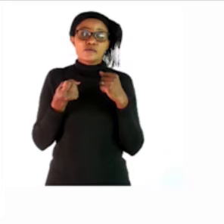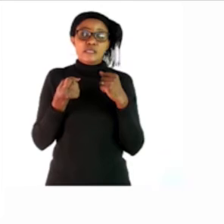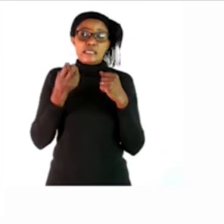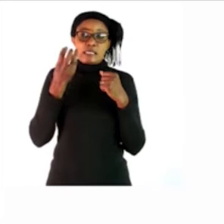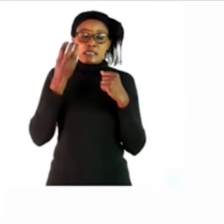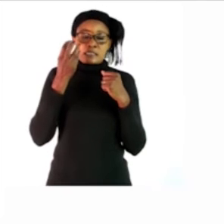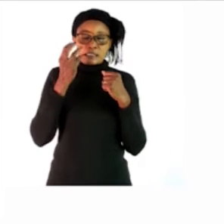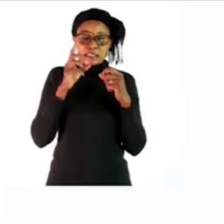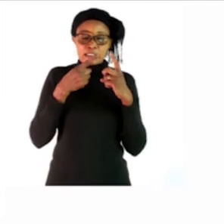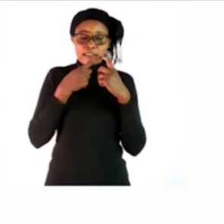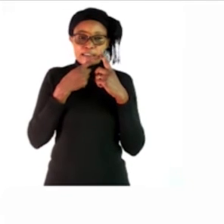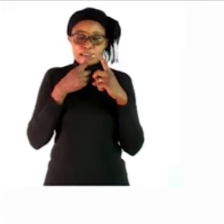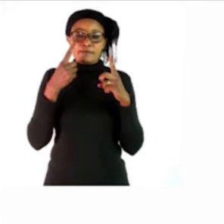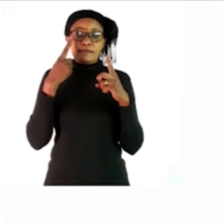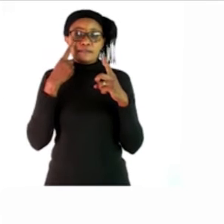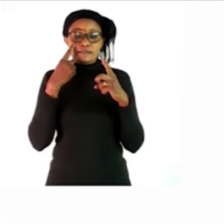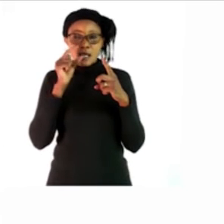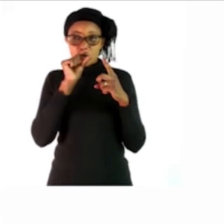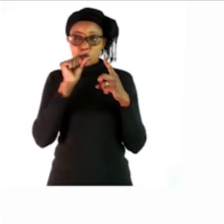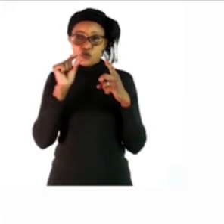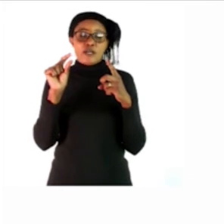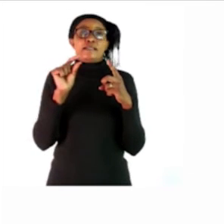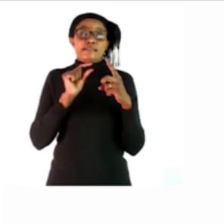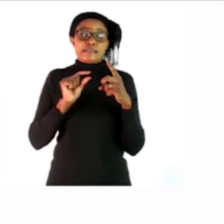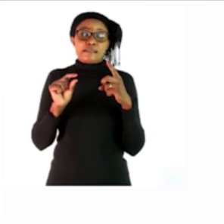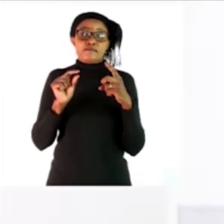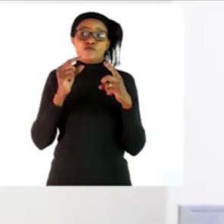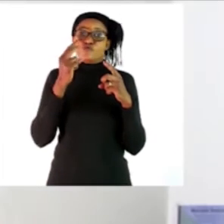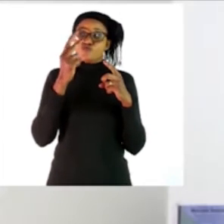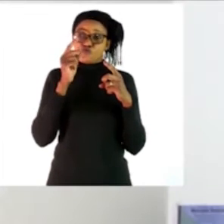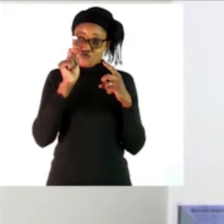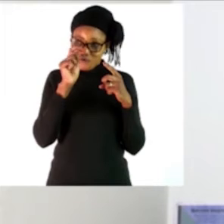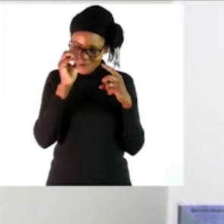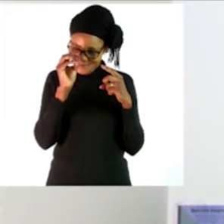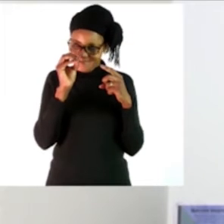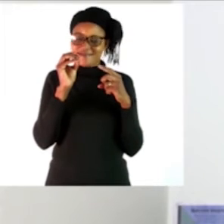6 different sight words. We have to,